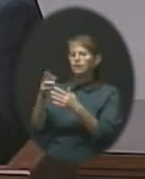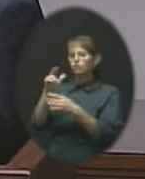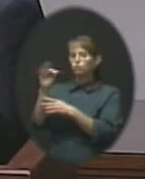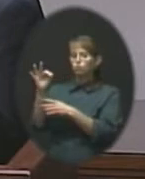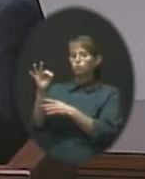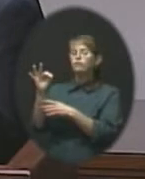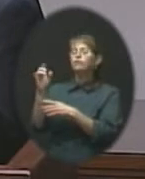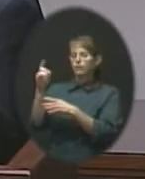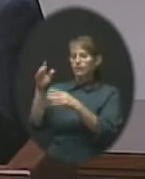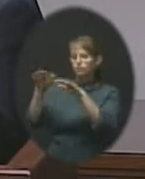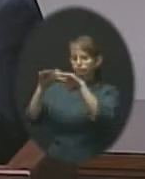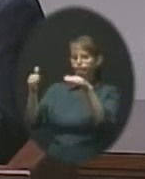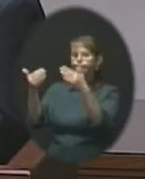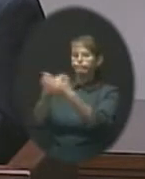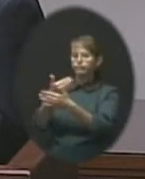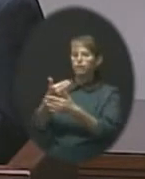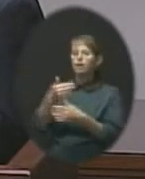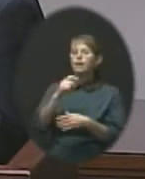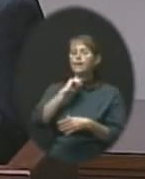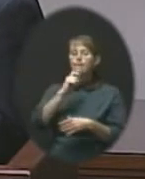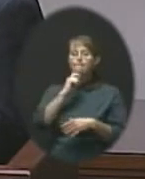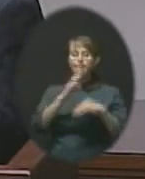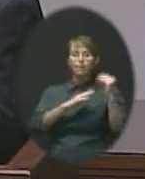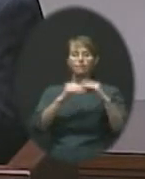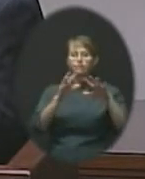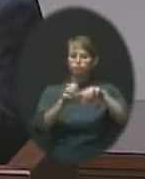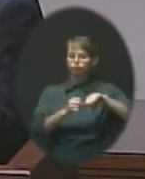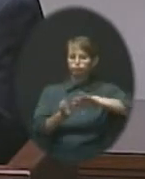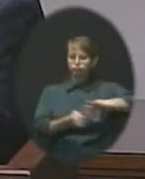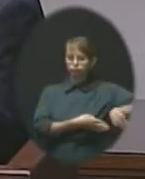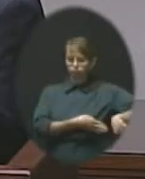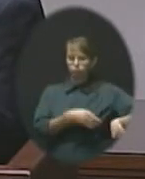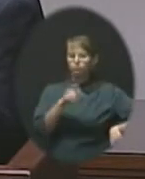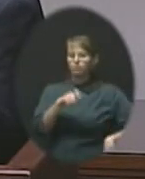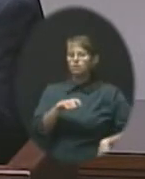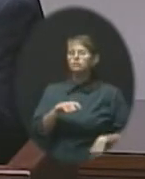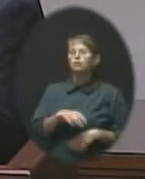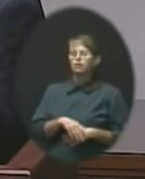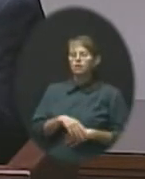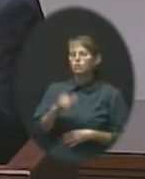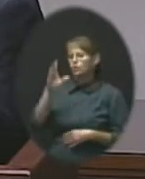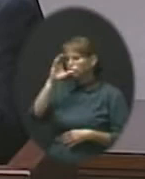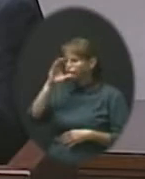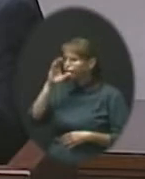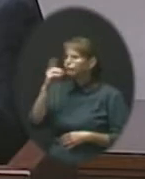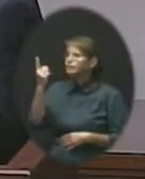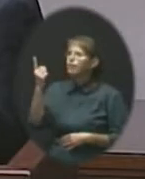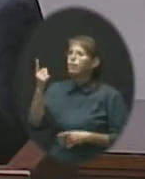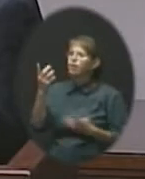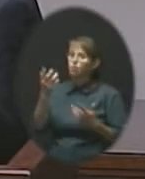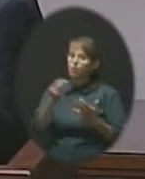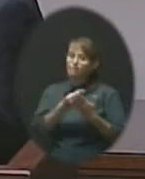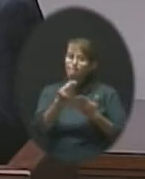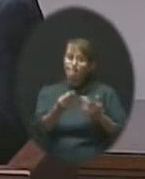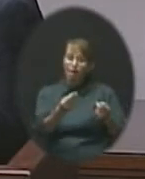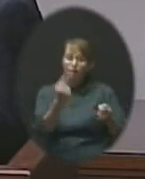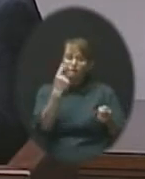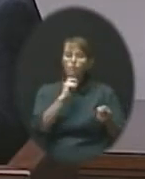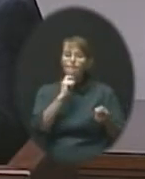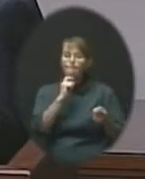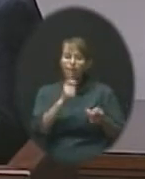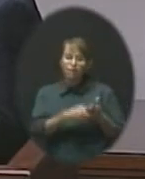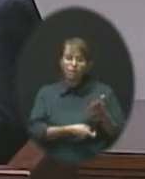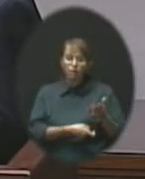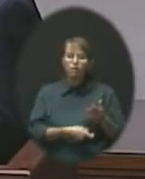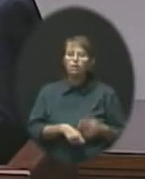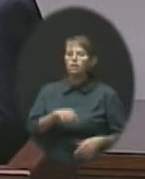The metal building needs to be removed. We could search out somebody that would buy it for the metal. We have to remove the slab